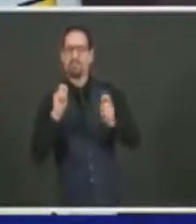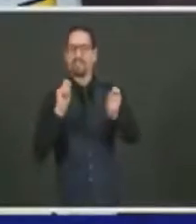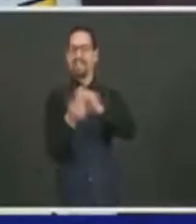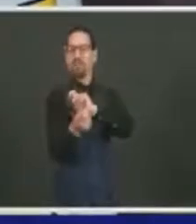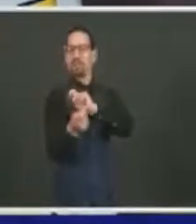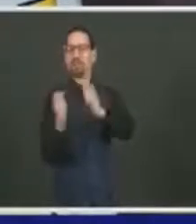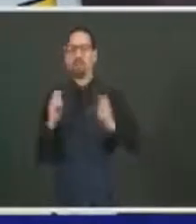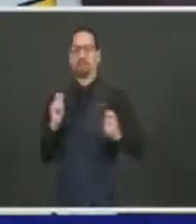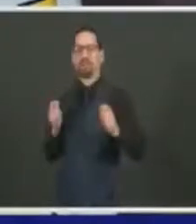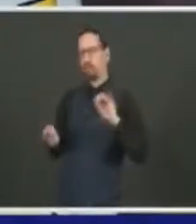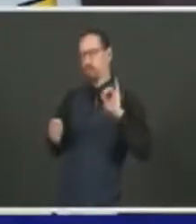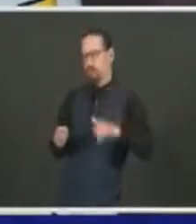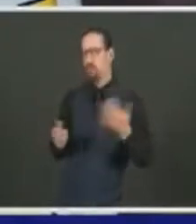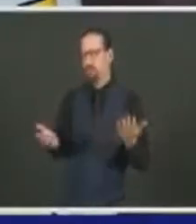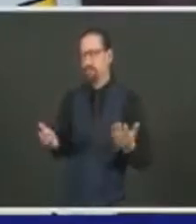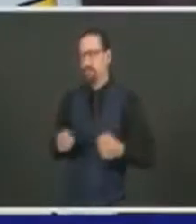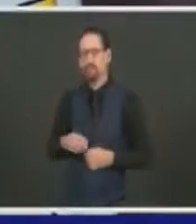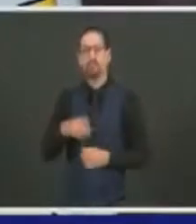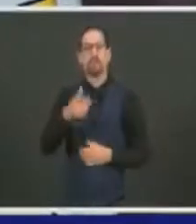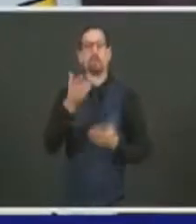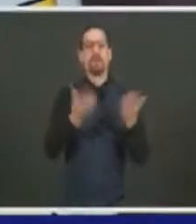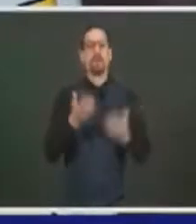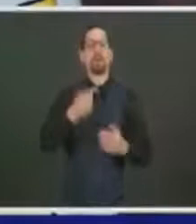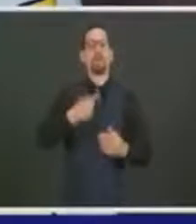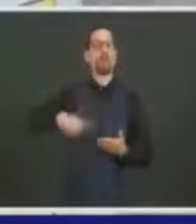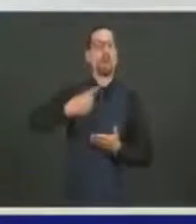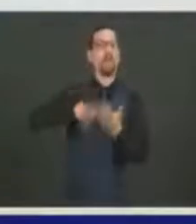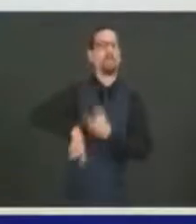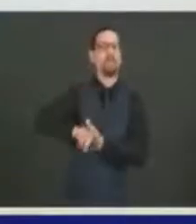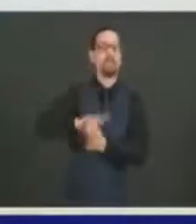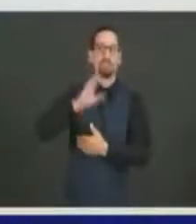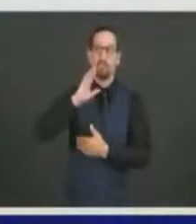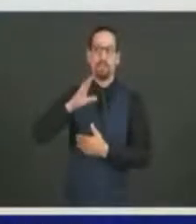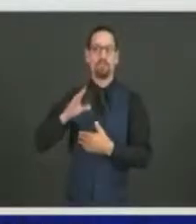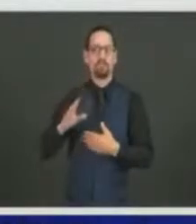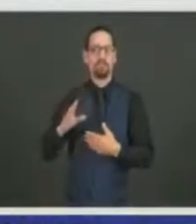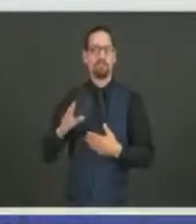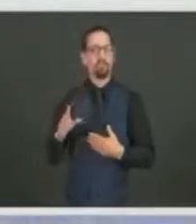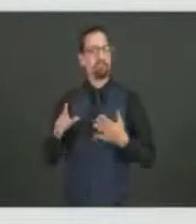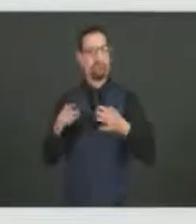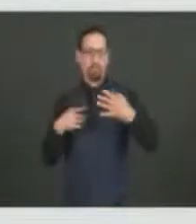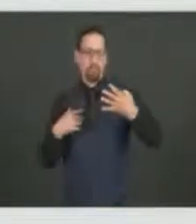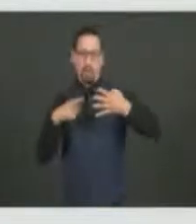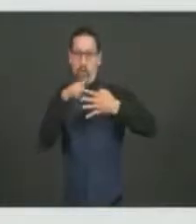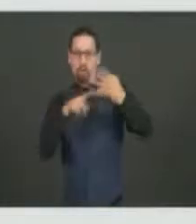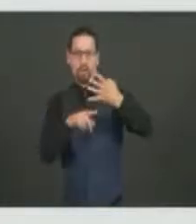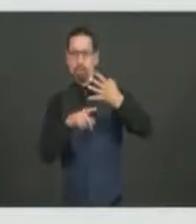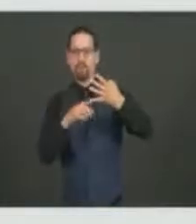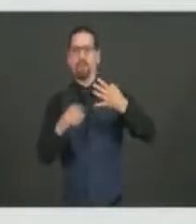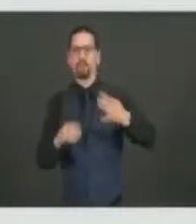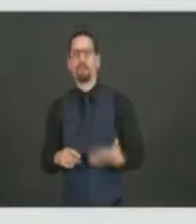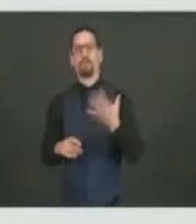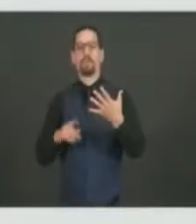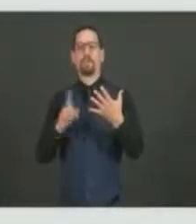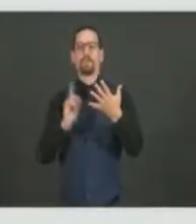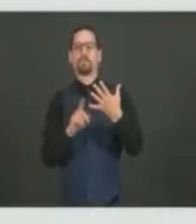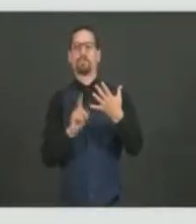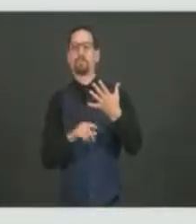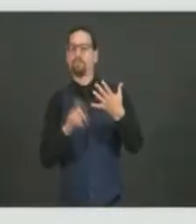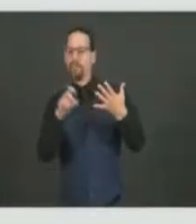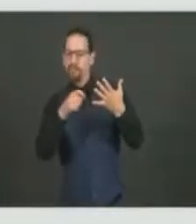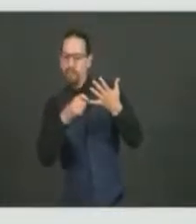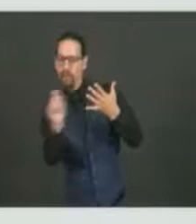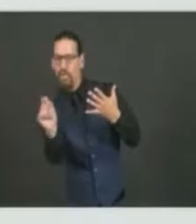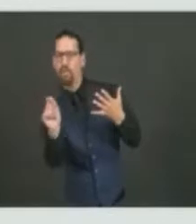on these slides that we're going to continuously track as it relates to the number of cases, because that's an